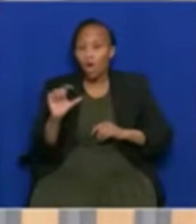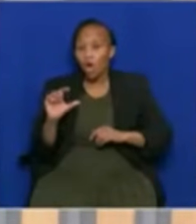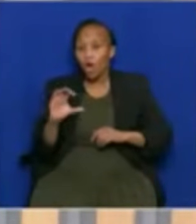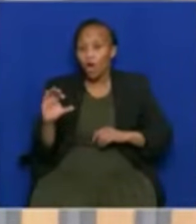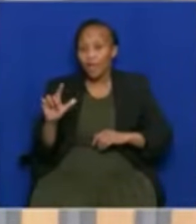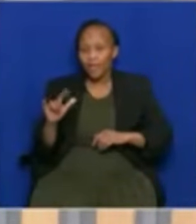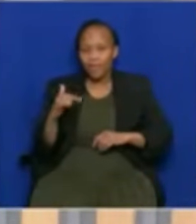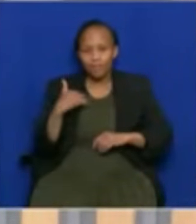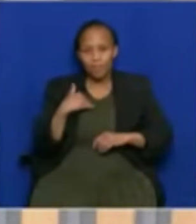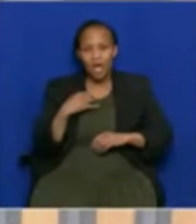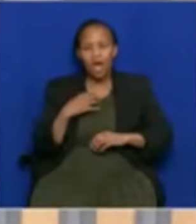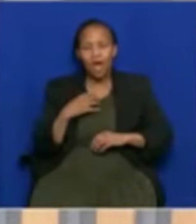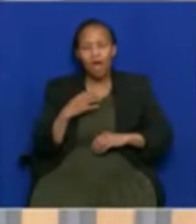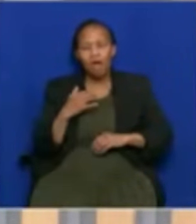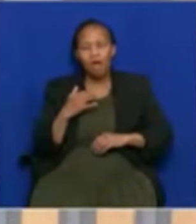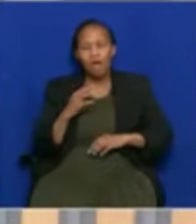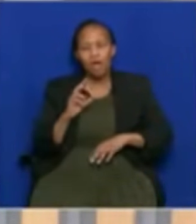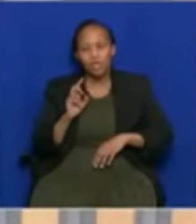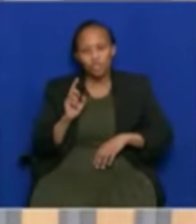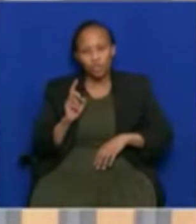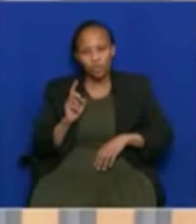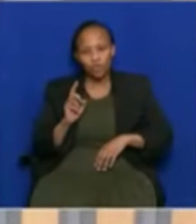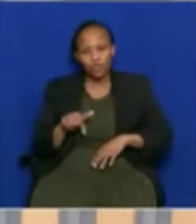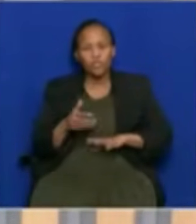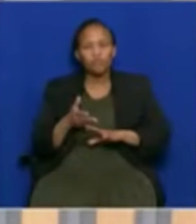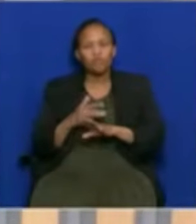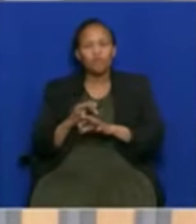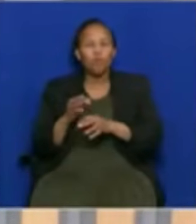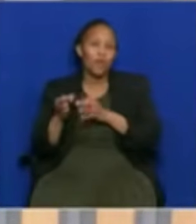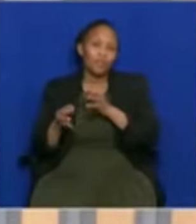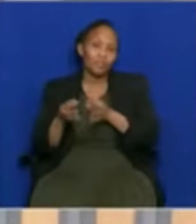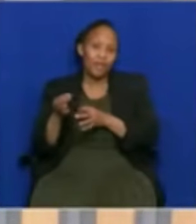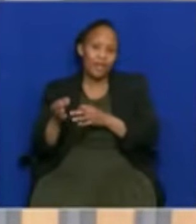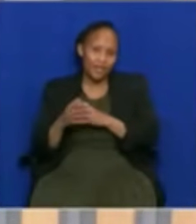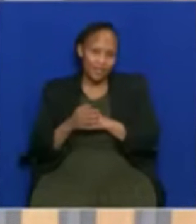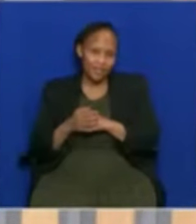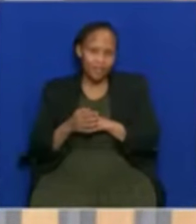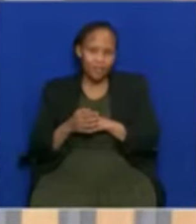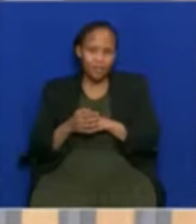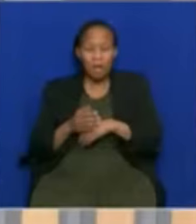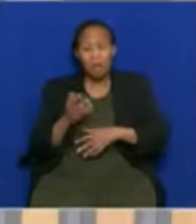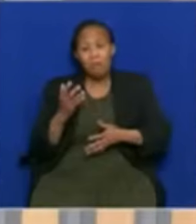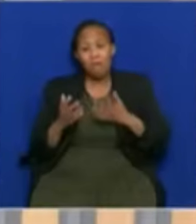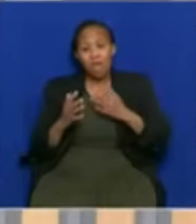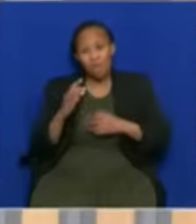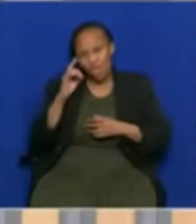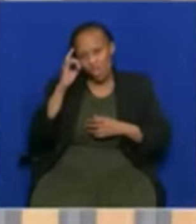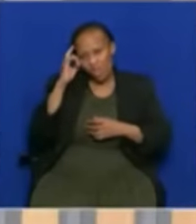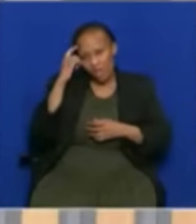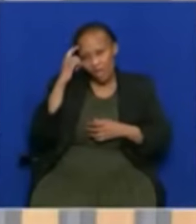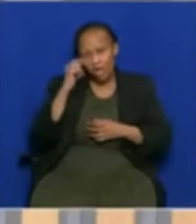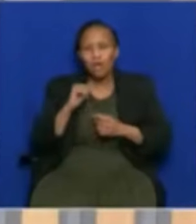may think that we are repetitive. We are not.